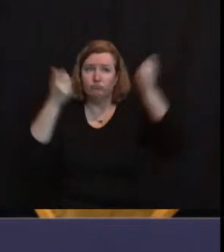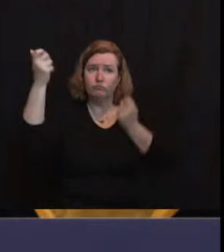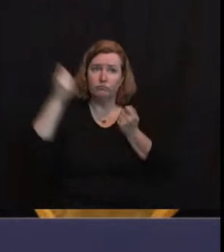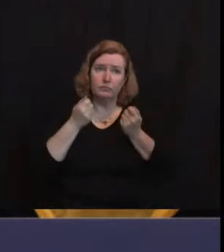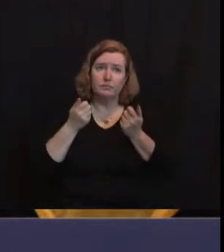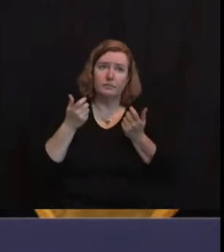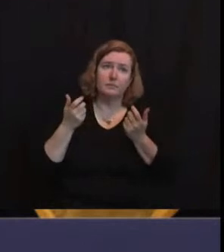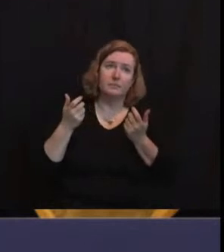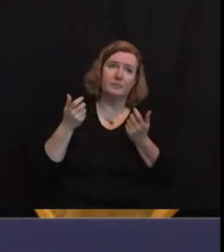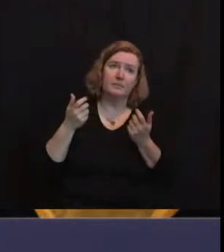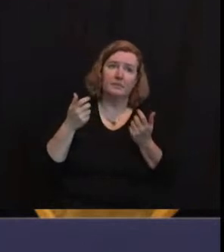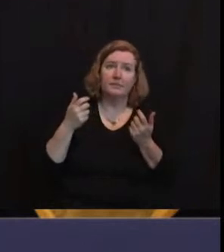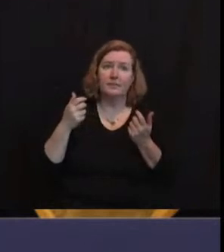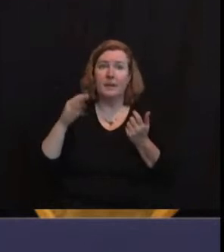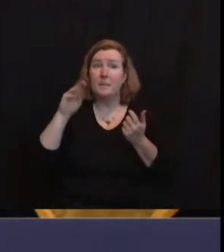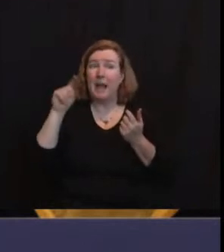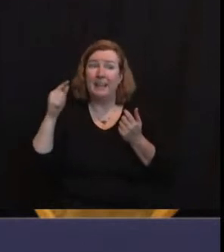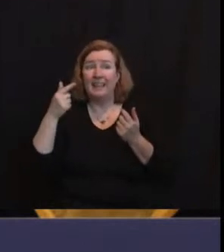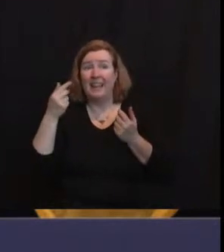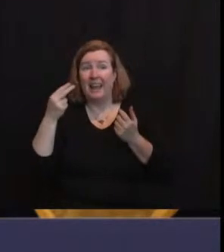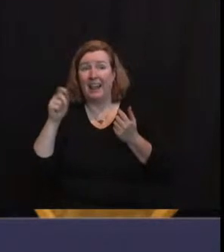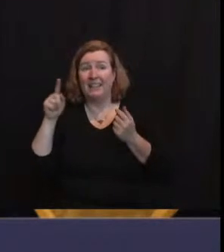or otherwise this summer.